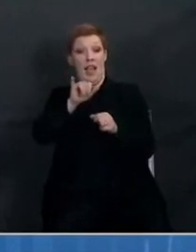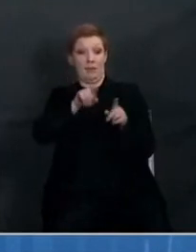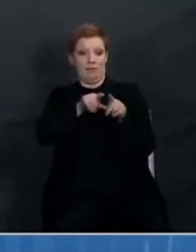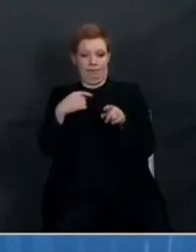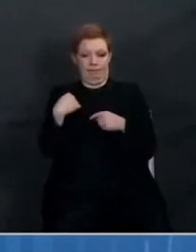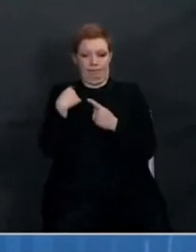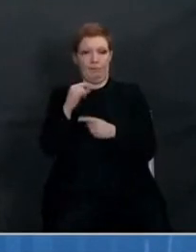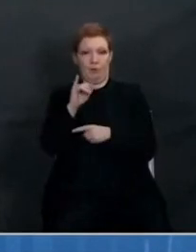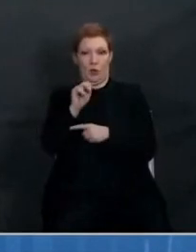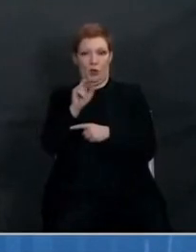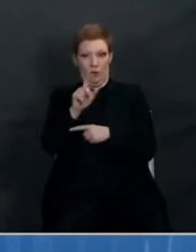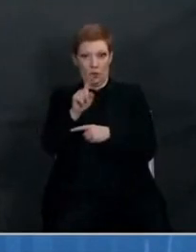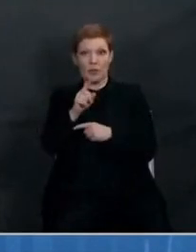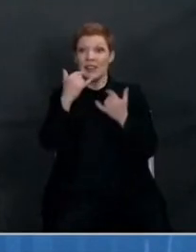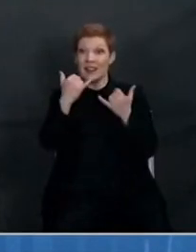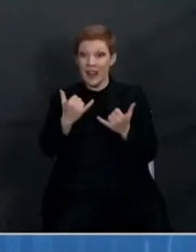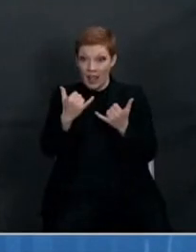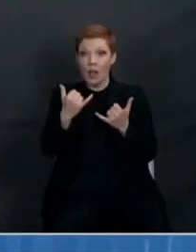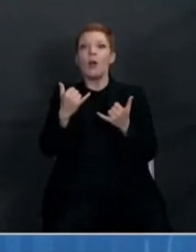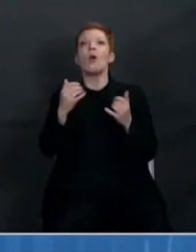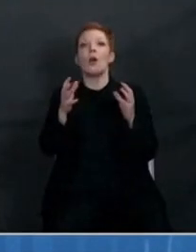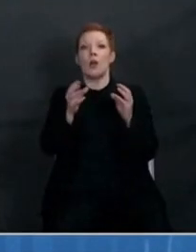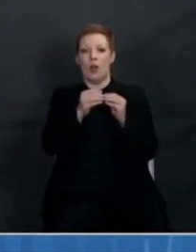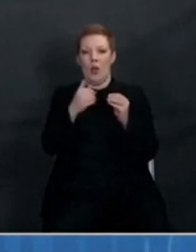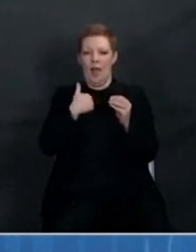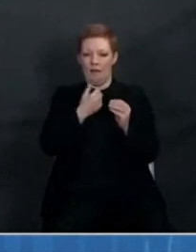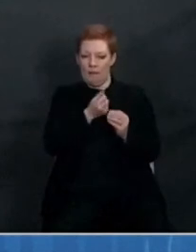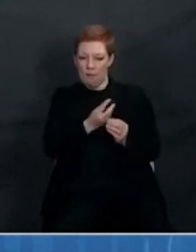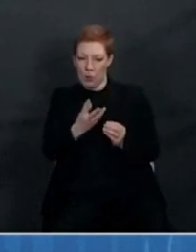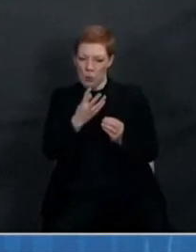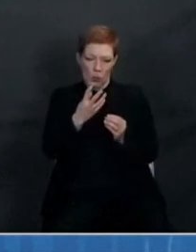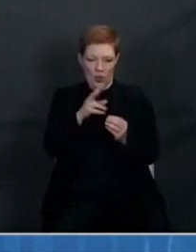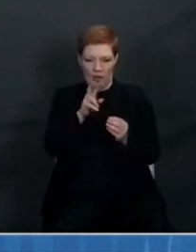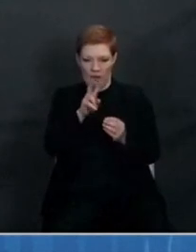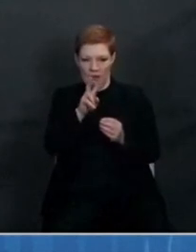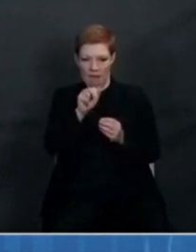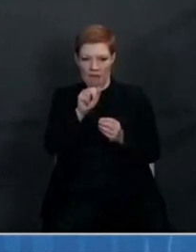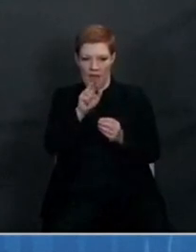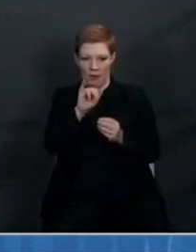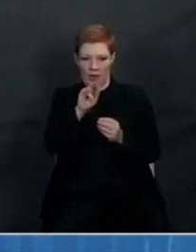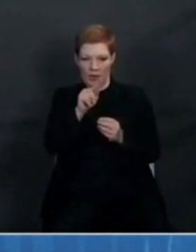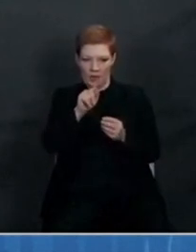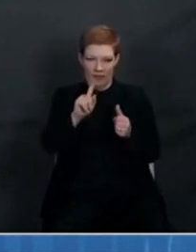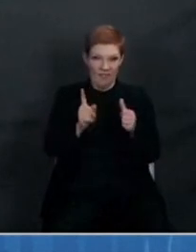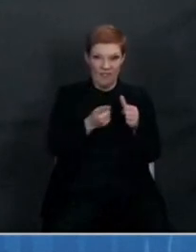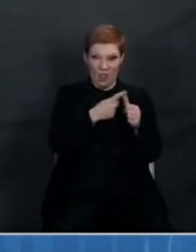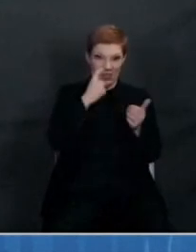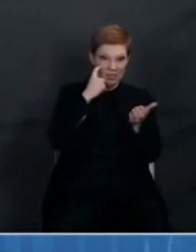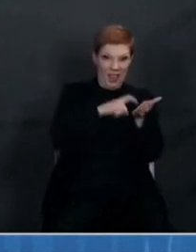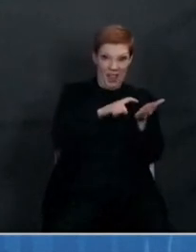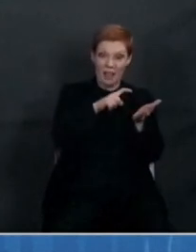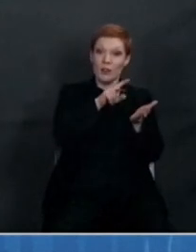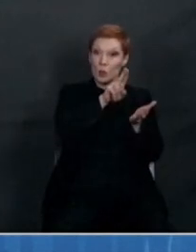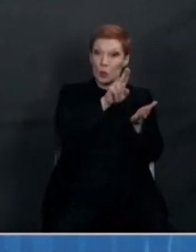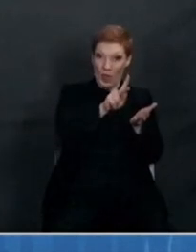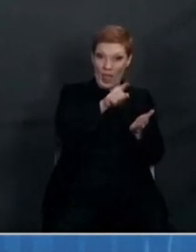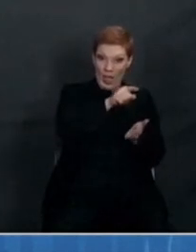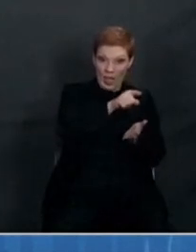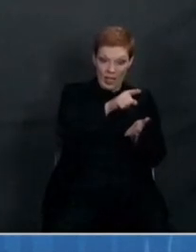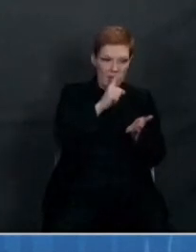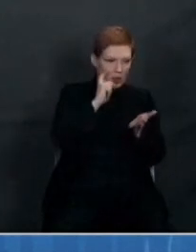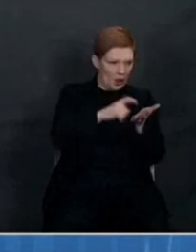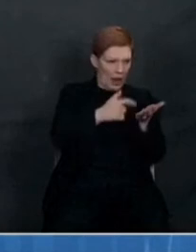467 of these cases are now B.1.1.7 variants, first detected in the UK, and cases of this variant have now been